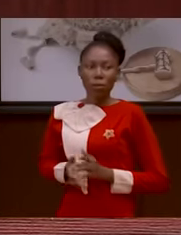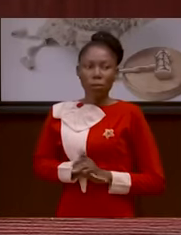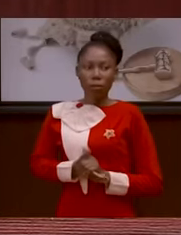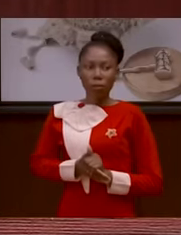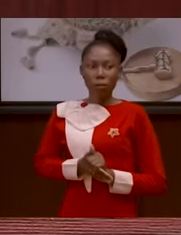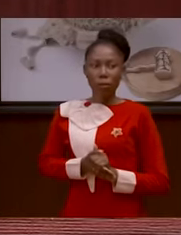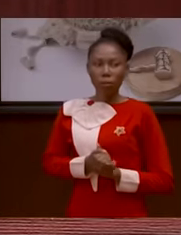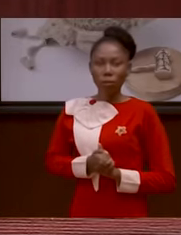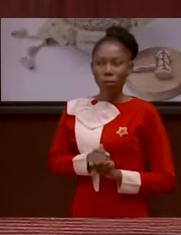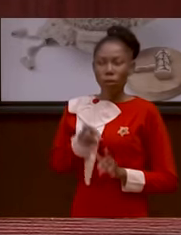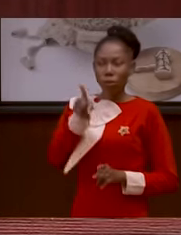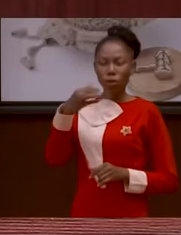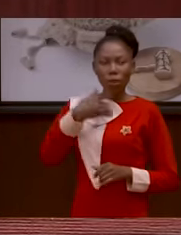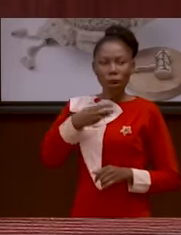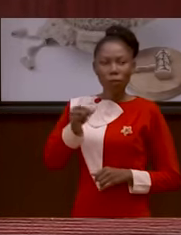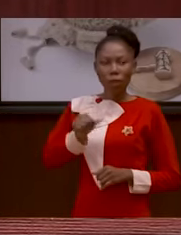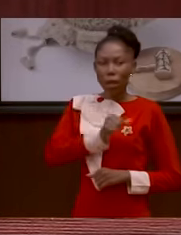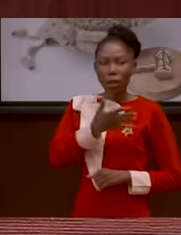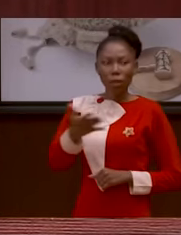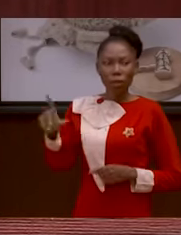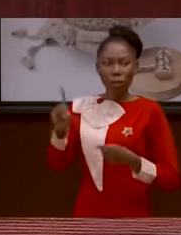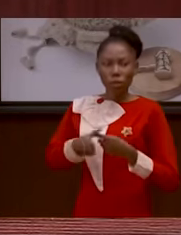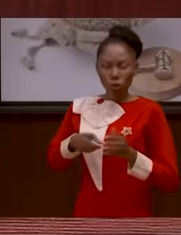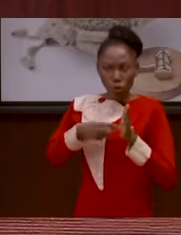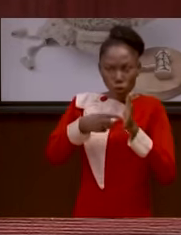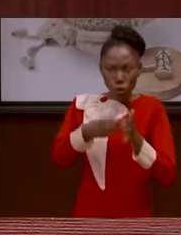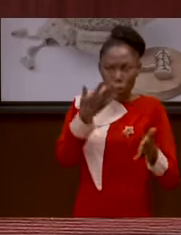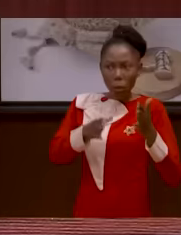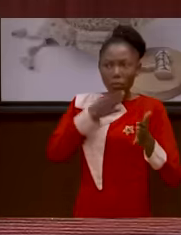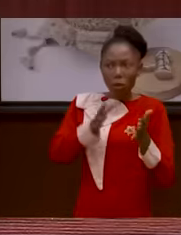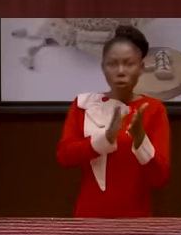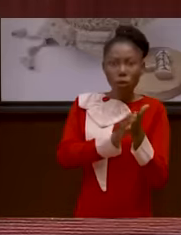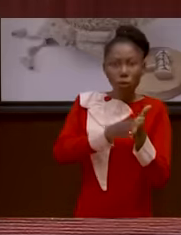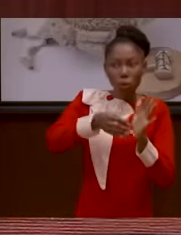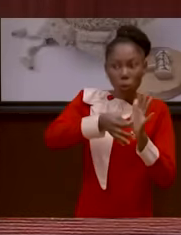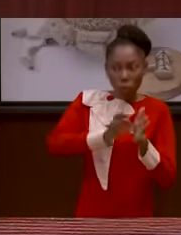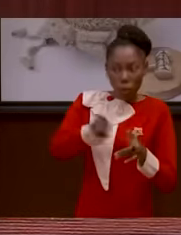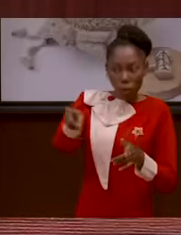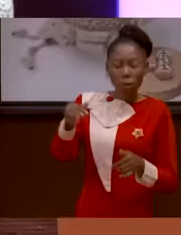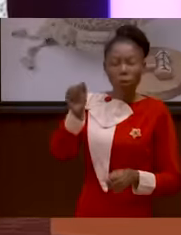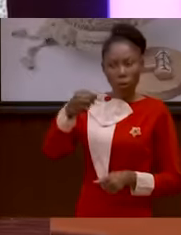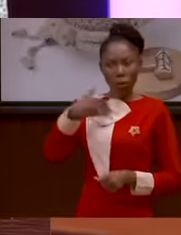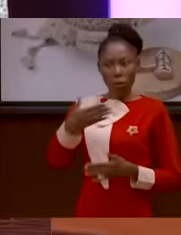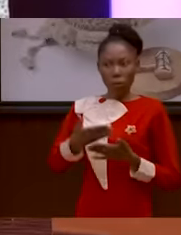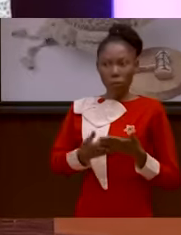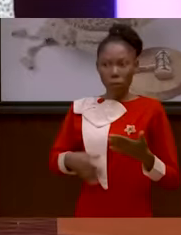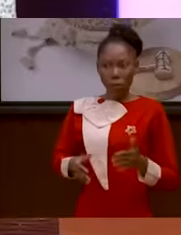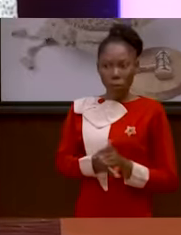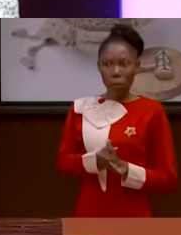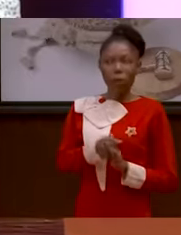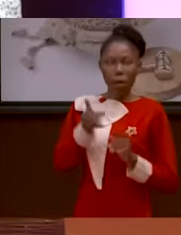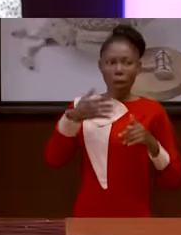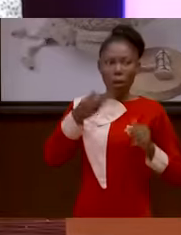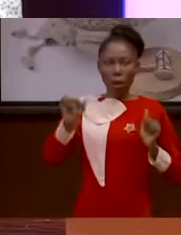ma'am. Do you have anything to show about payment of the school fees? I have some. And I can call